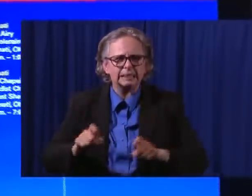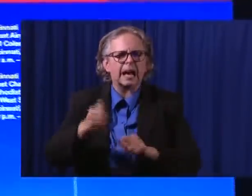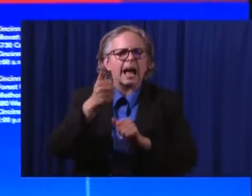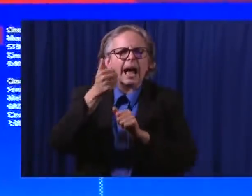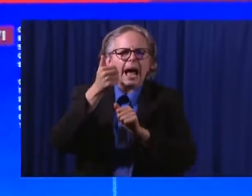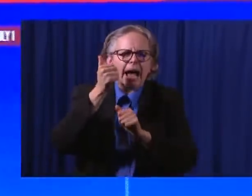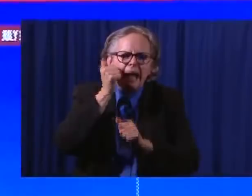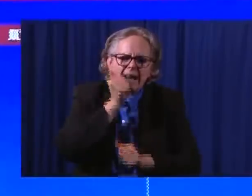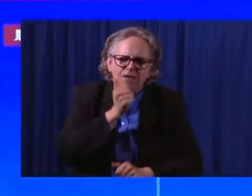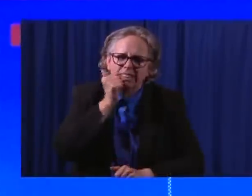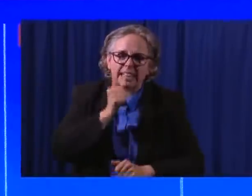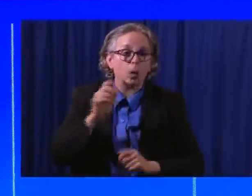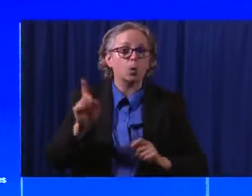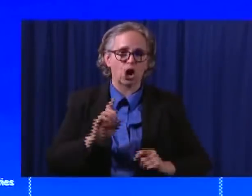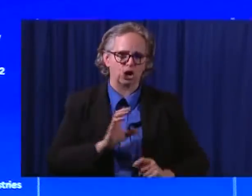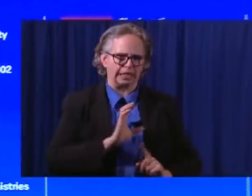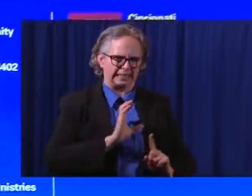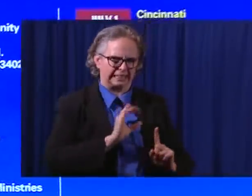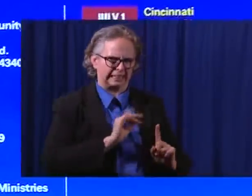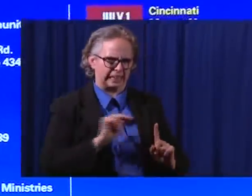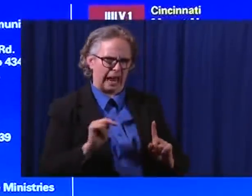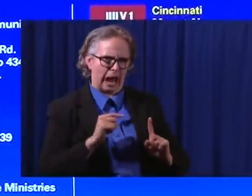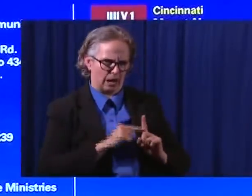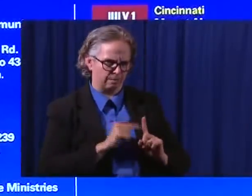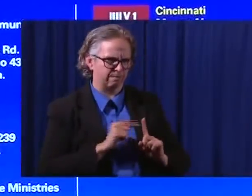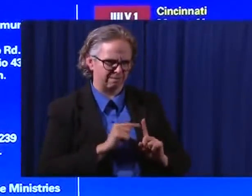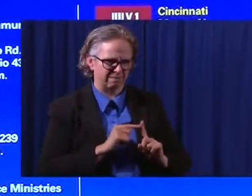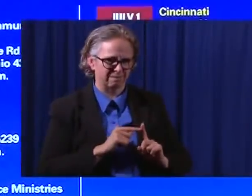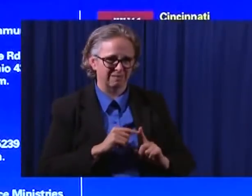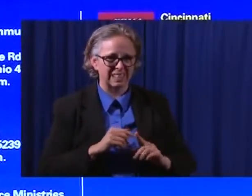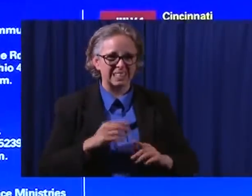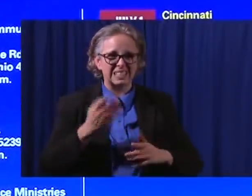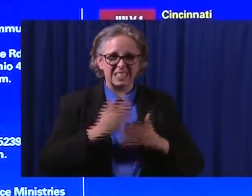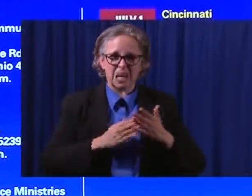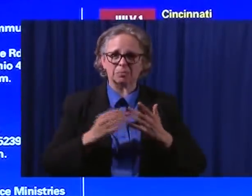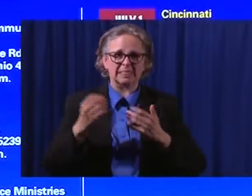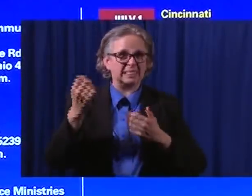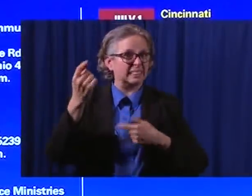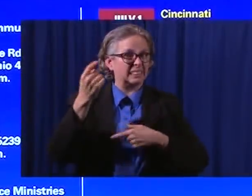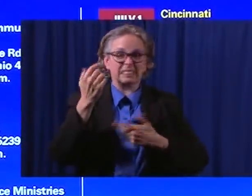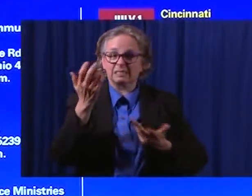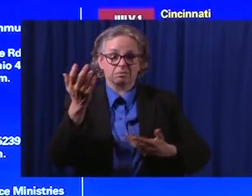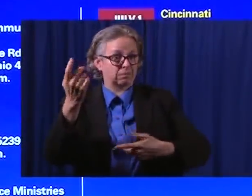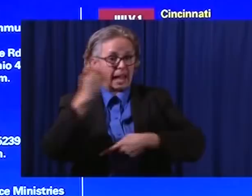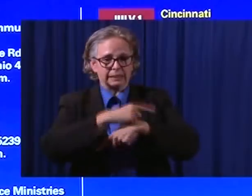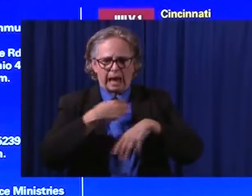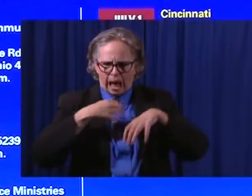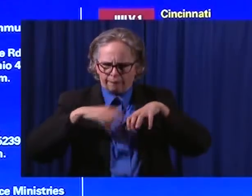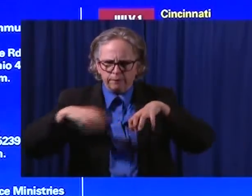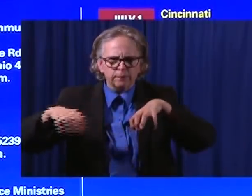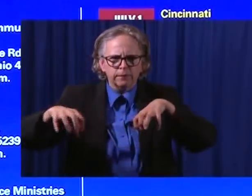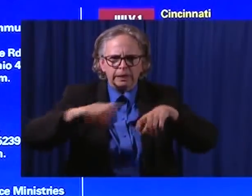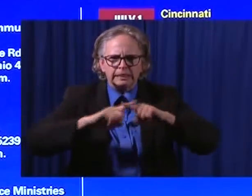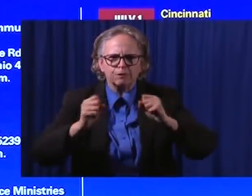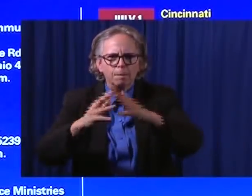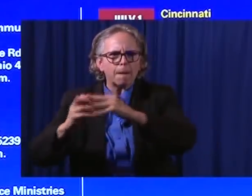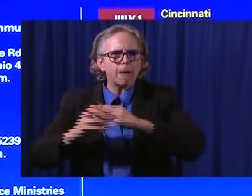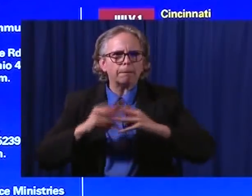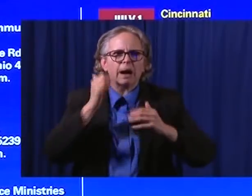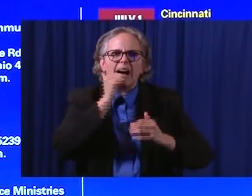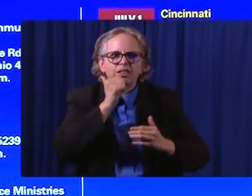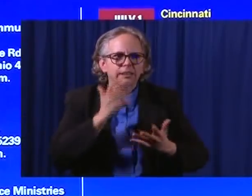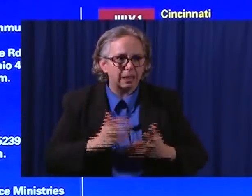week, there will be multiple locations in Cincinnati. They will be testing today until 4 p.m. in